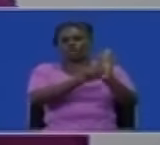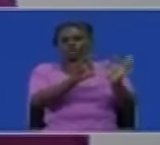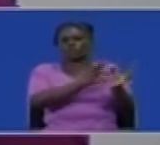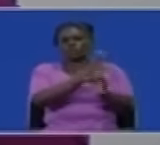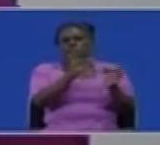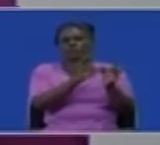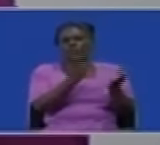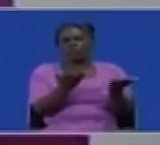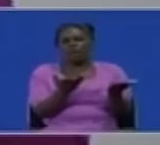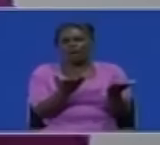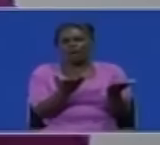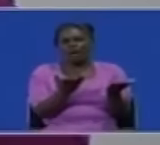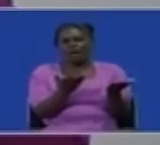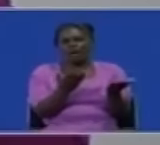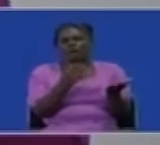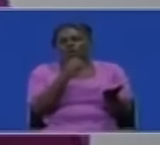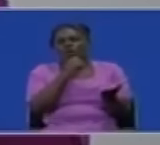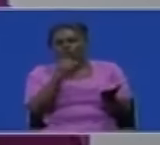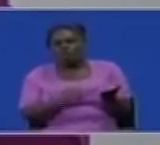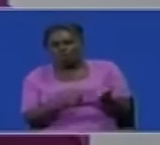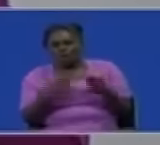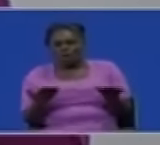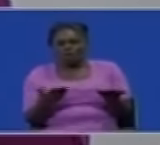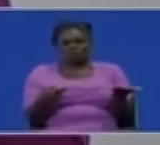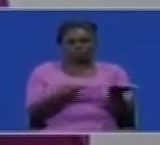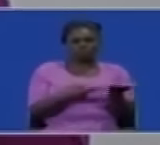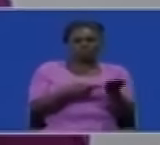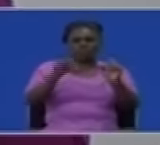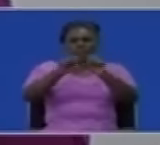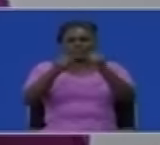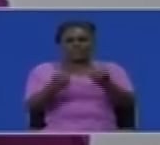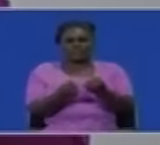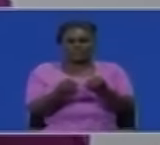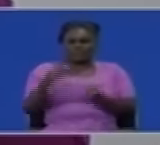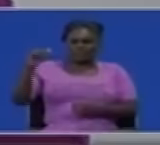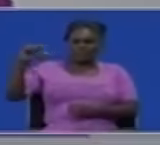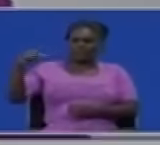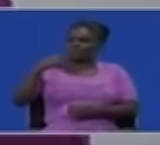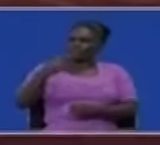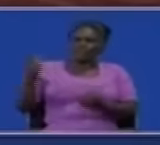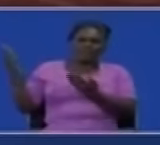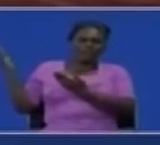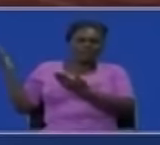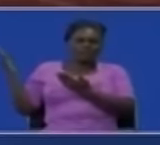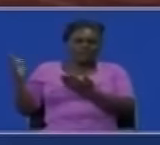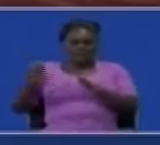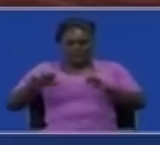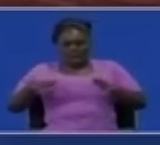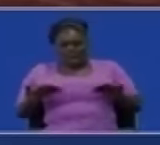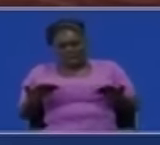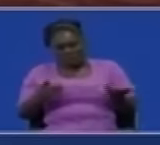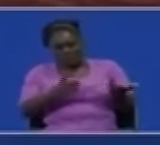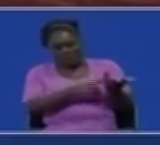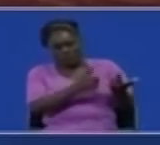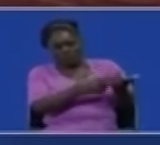specifically on whether we have a manual versus electronic electoral system. This is what he had to say. How do we count the